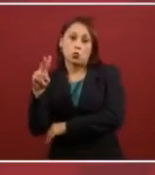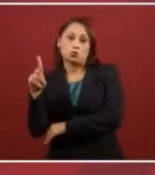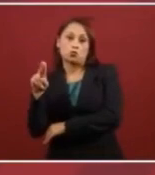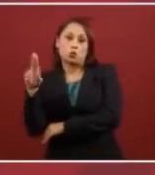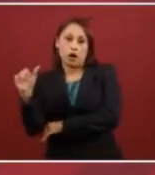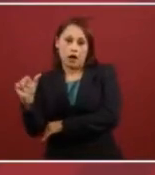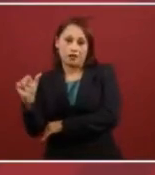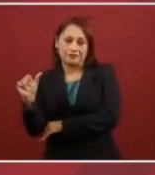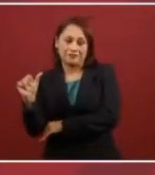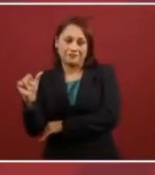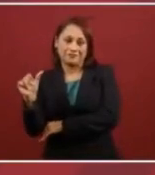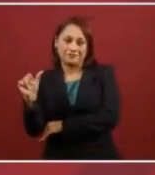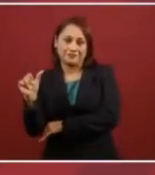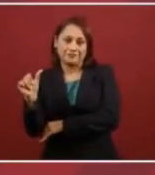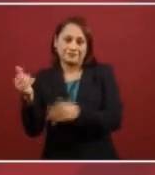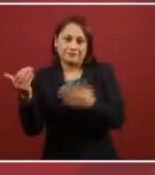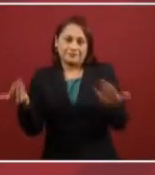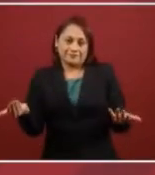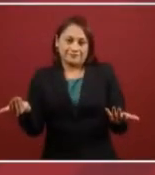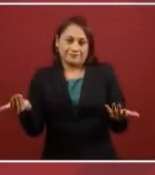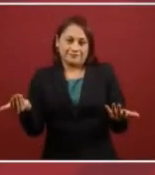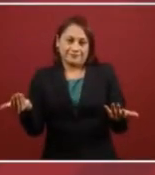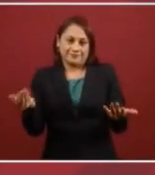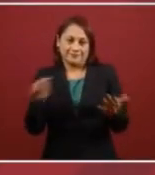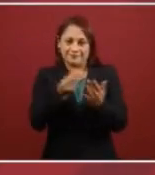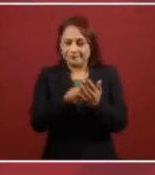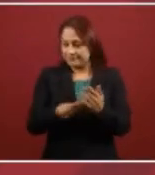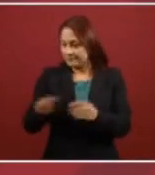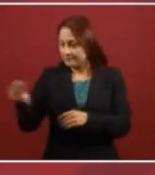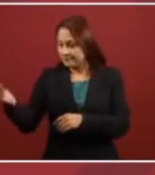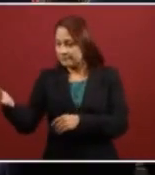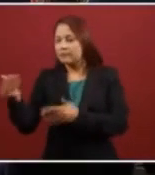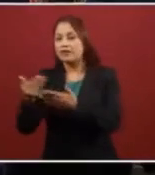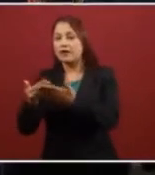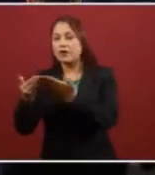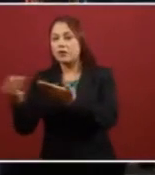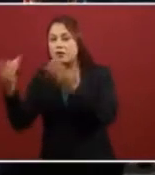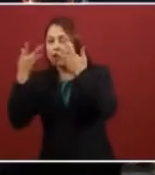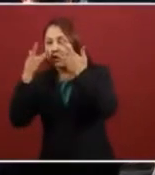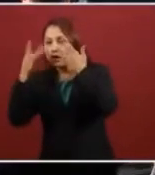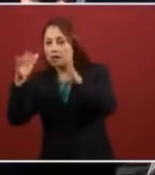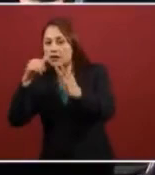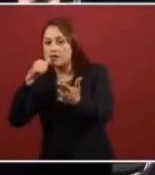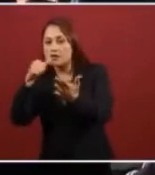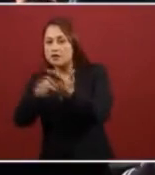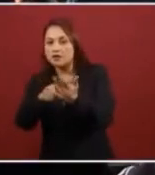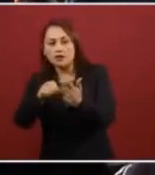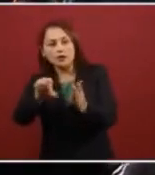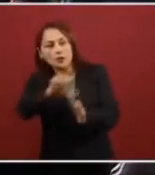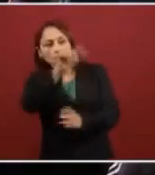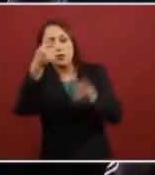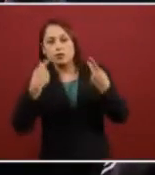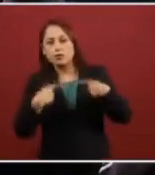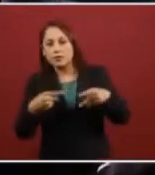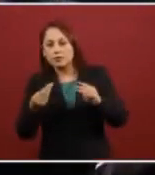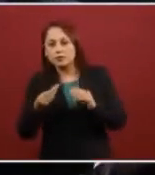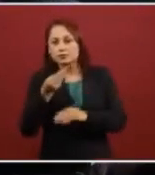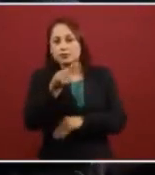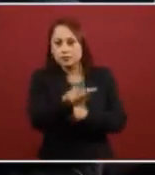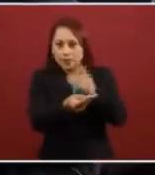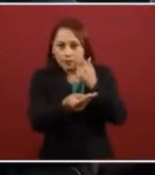and here los destinatarios son otros, pero and es así esto. He's talking about somebody else. ¿Eh? But that's the way these things